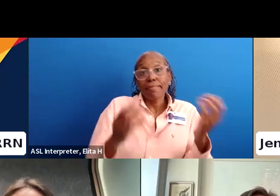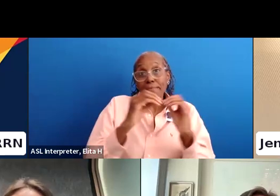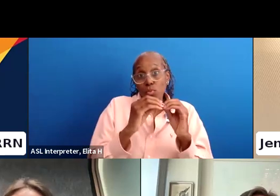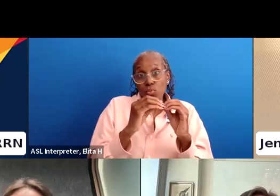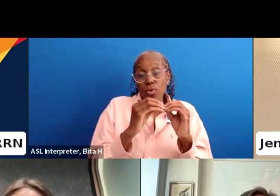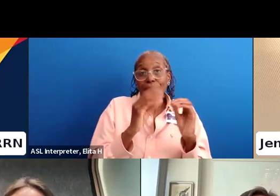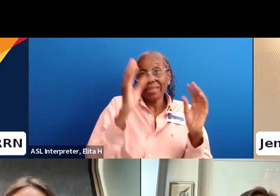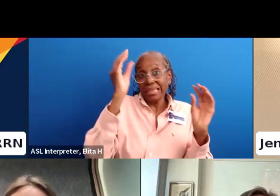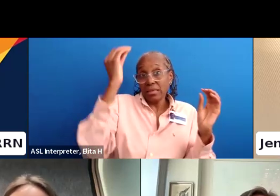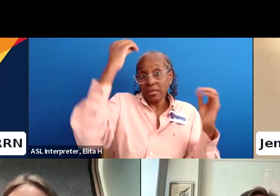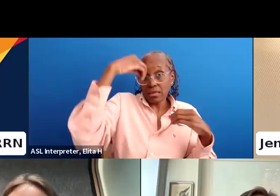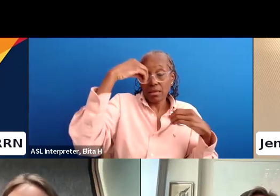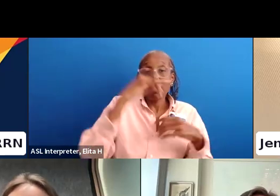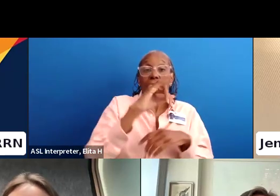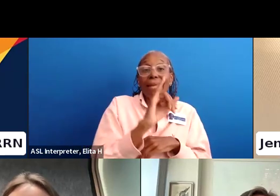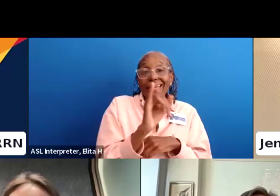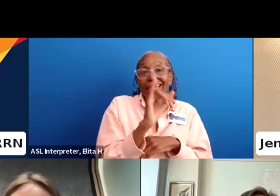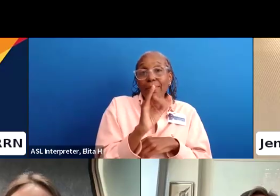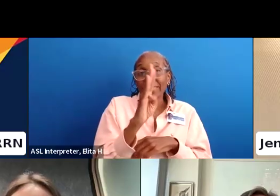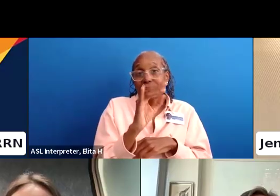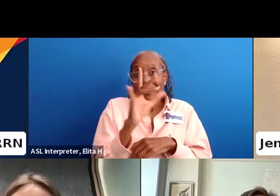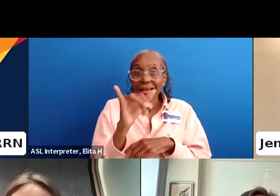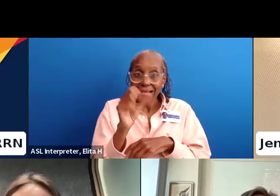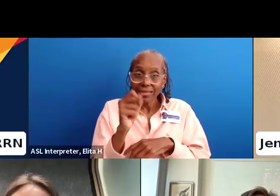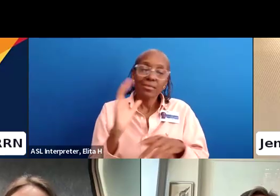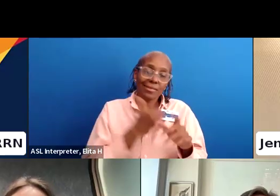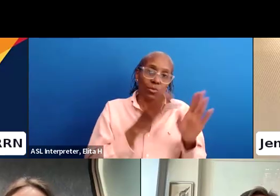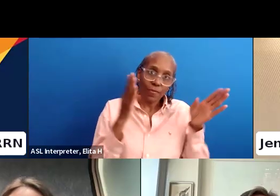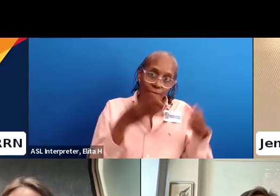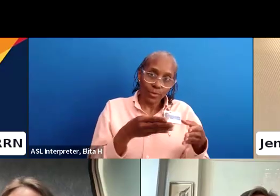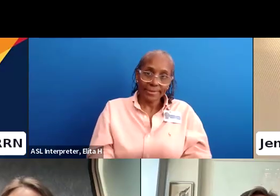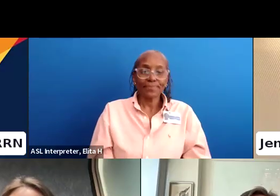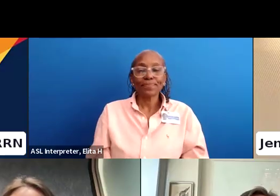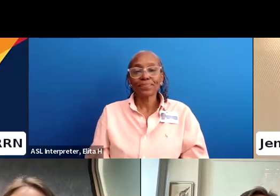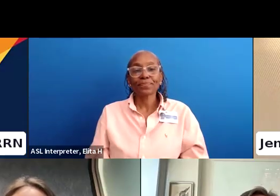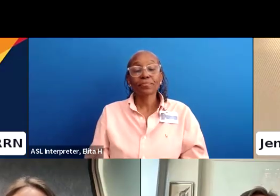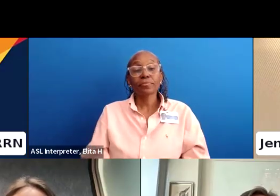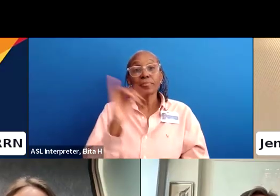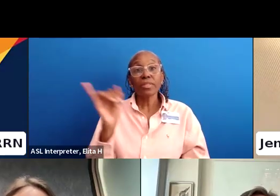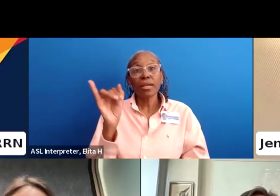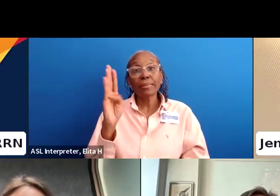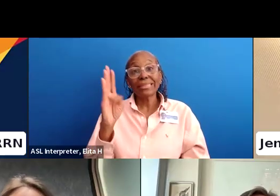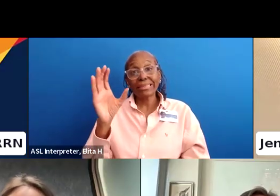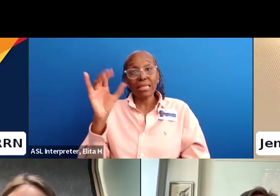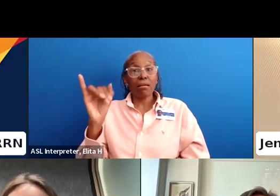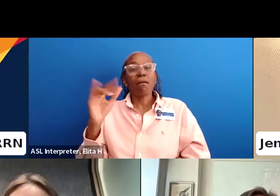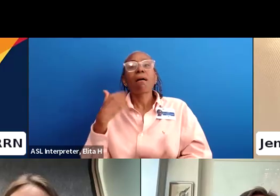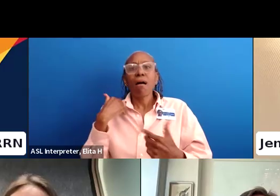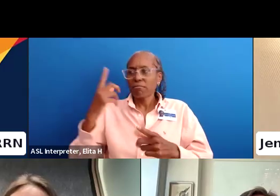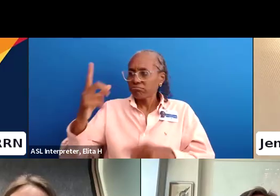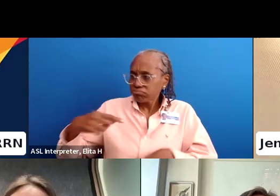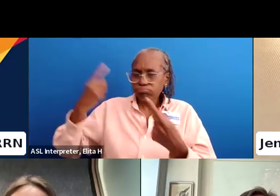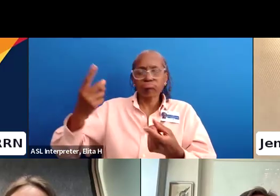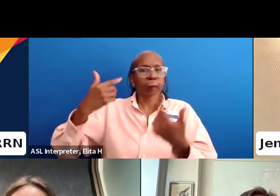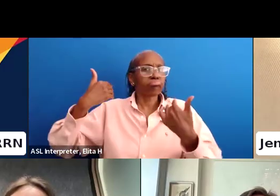about implantable BCIs since that is our focus. So IBCIs actually have a pretty long